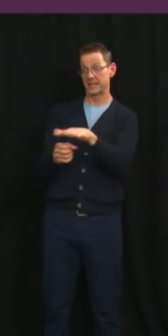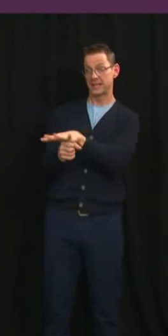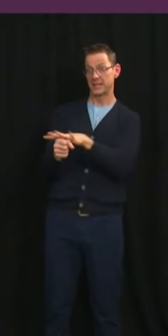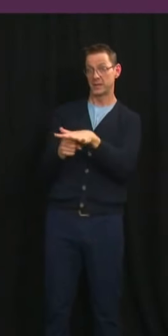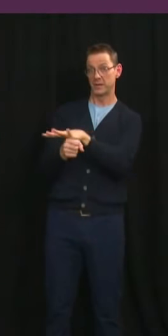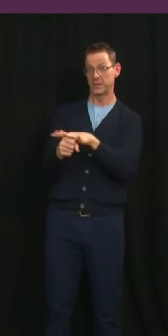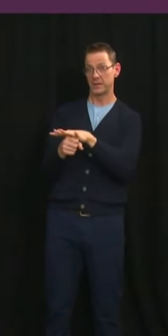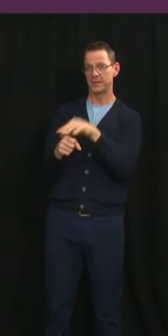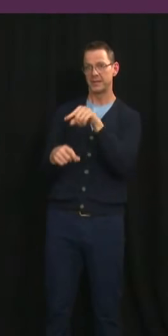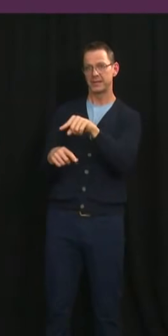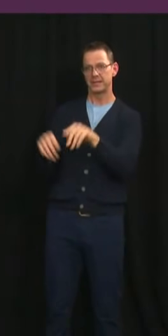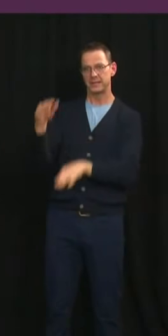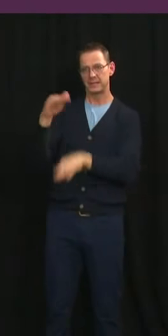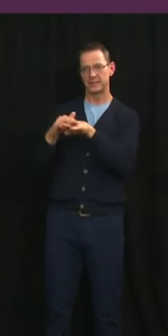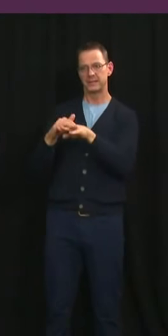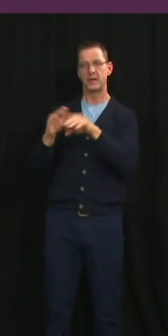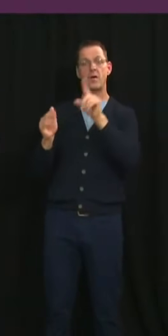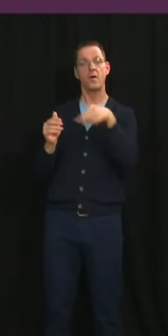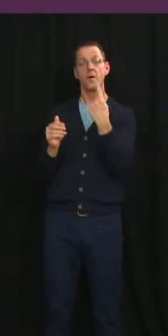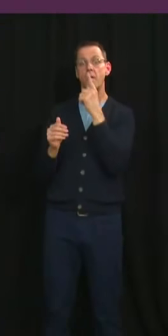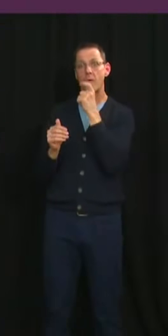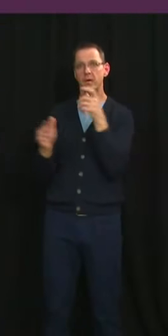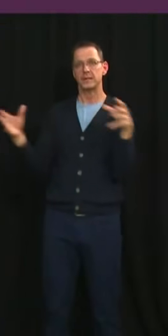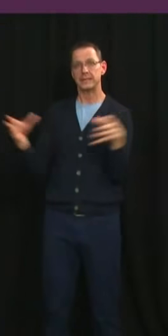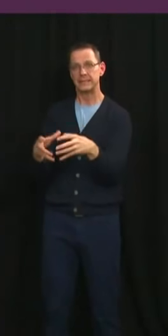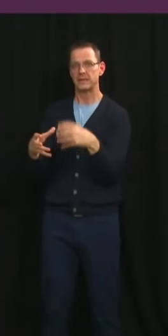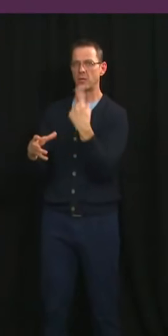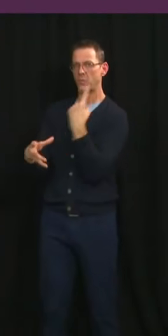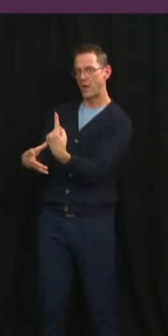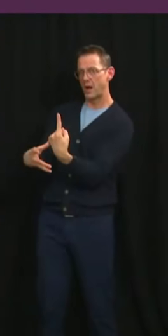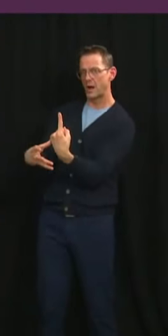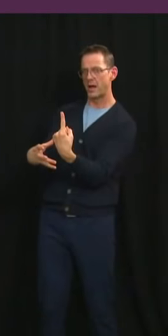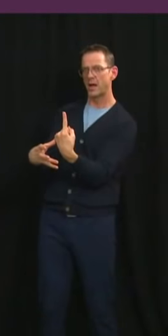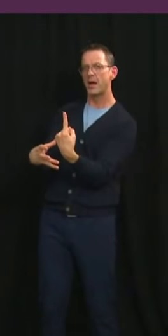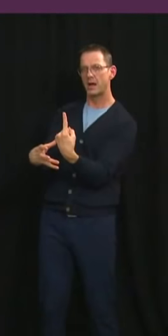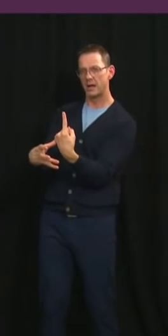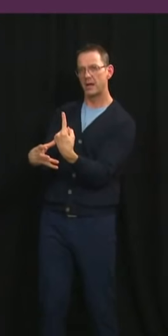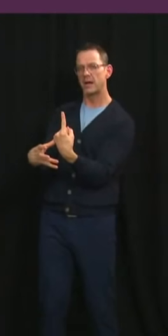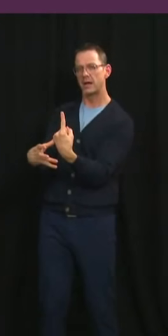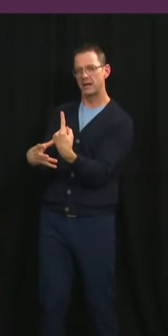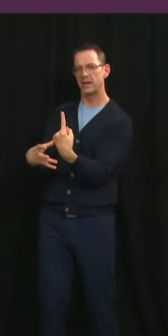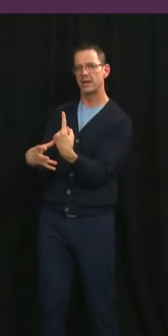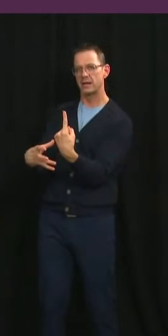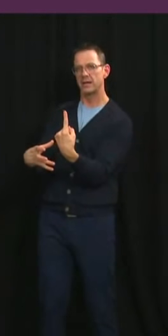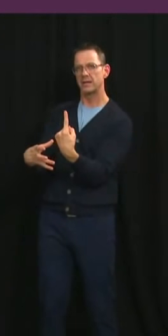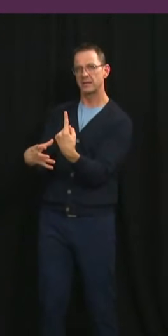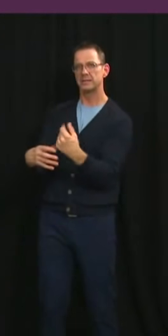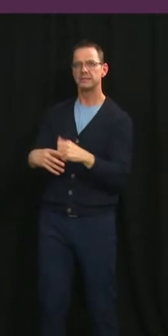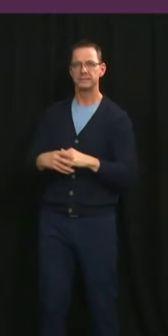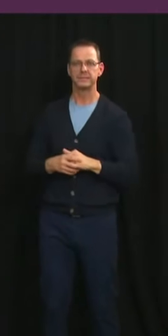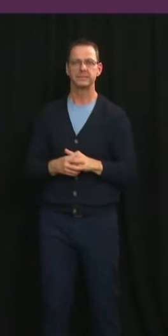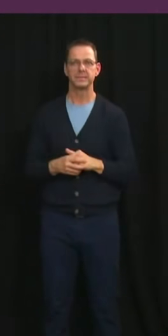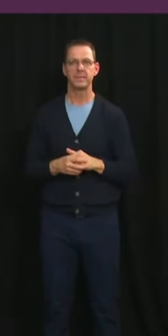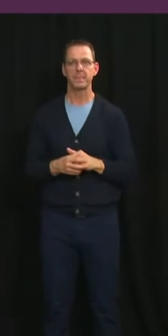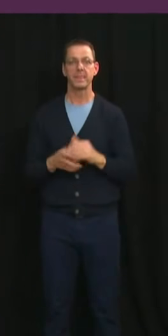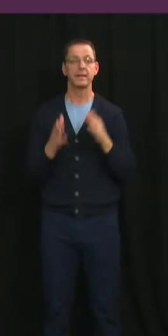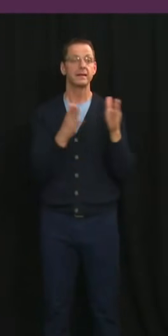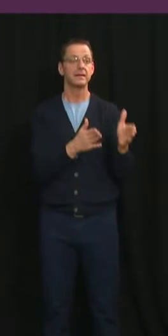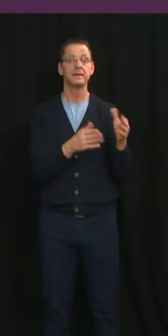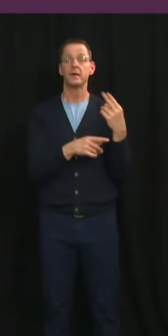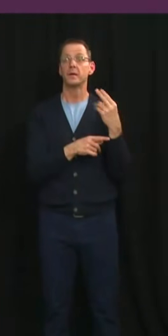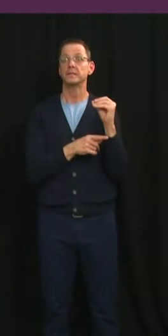Hotels may remain open, but their spas, their pools, and in-person dining must close. Only room service is